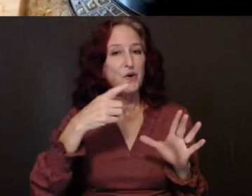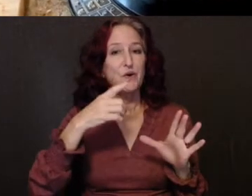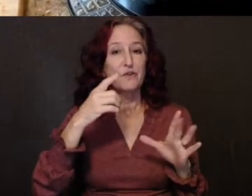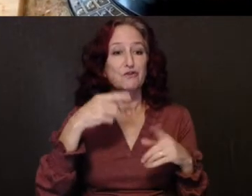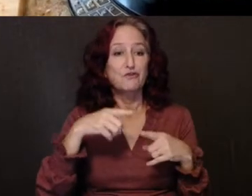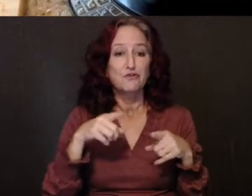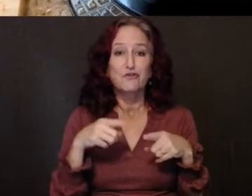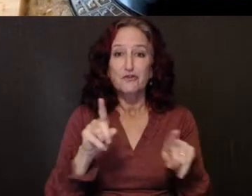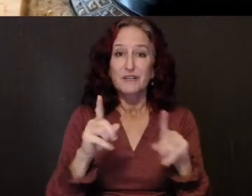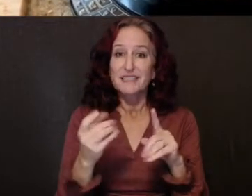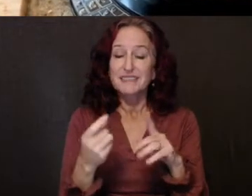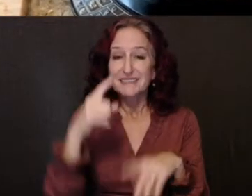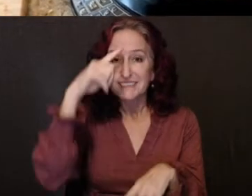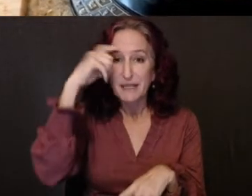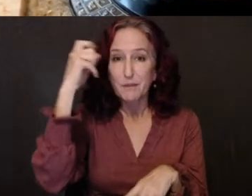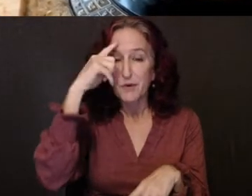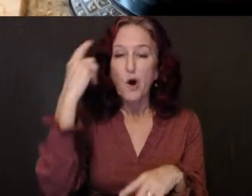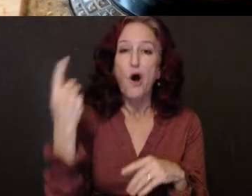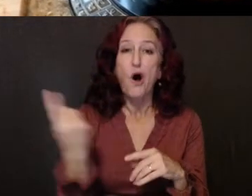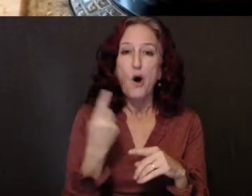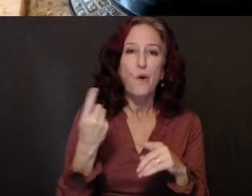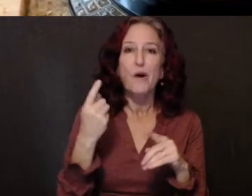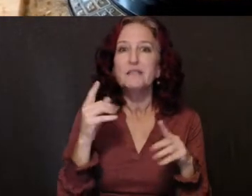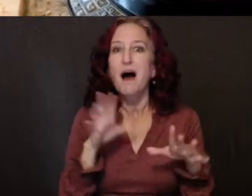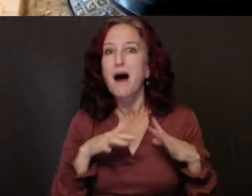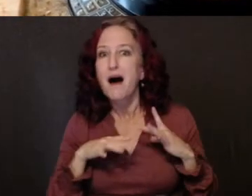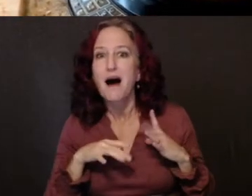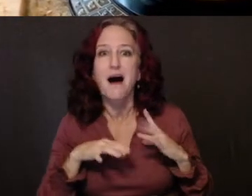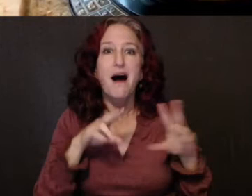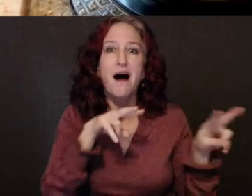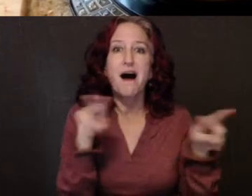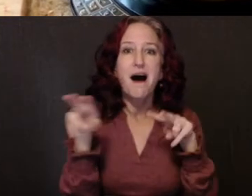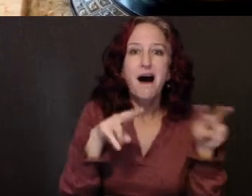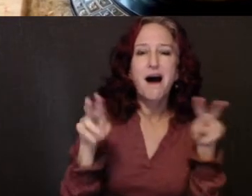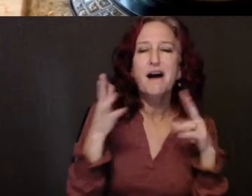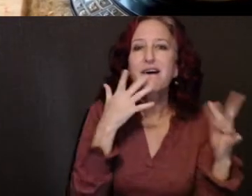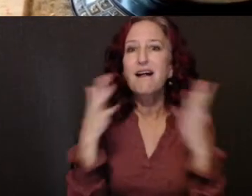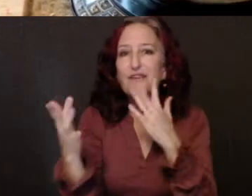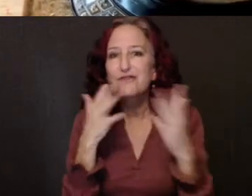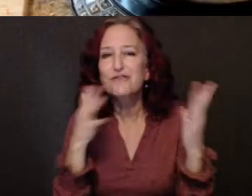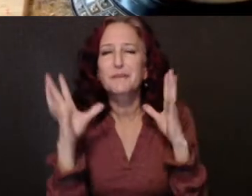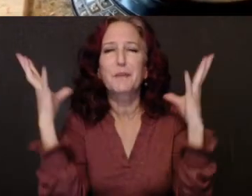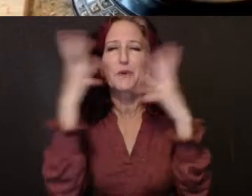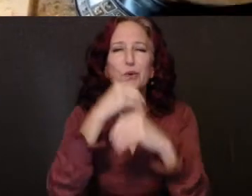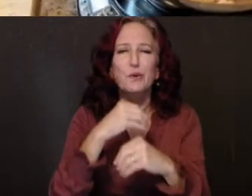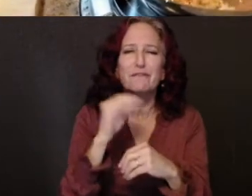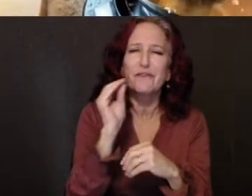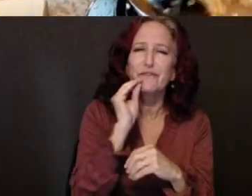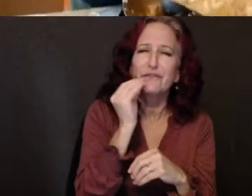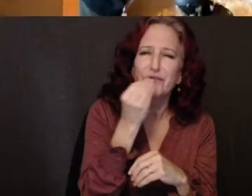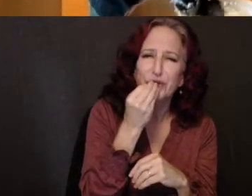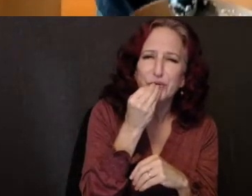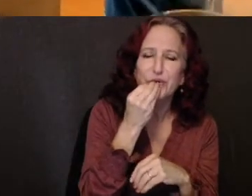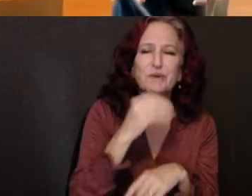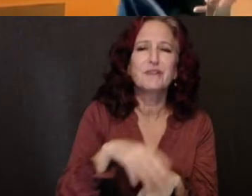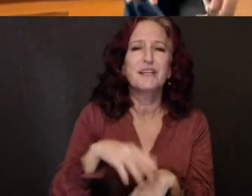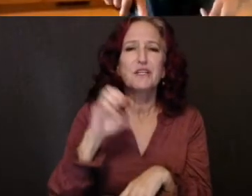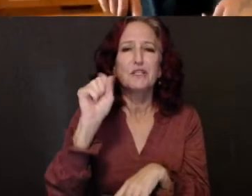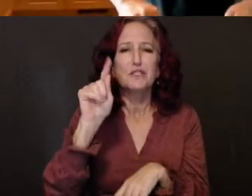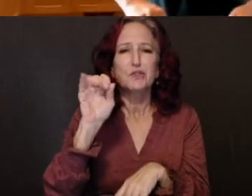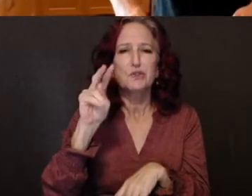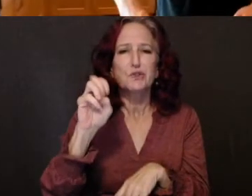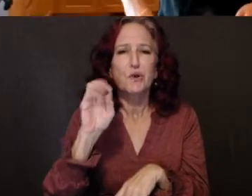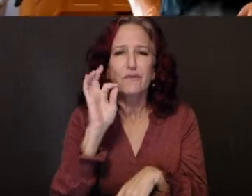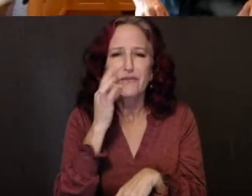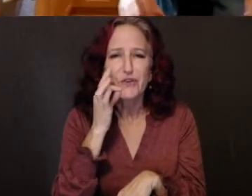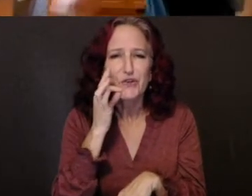I wanted to ask you a seasonal question because I think we all sort of go googly-eyed during the summer